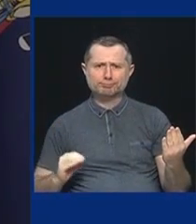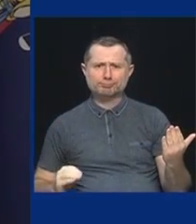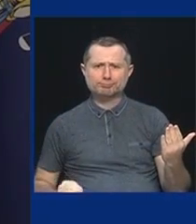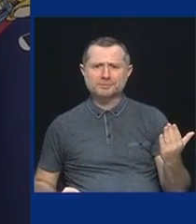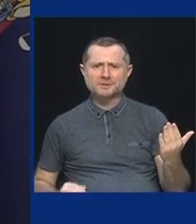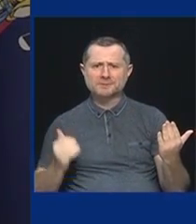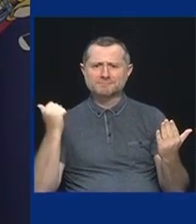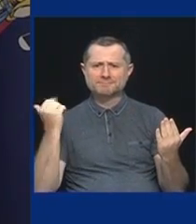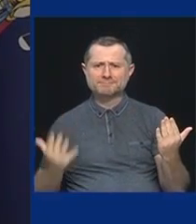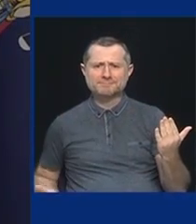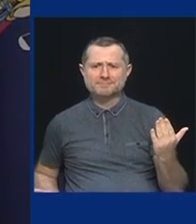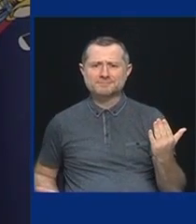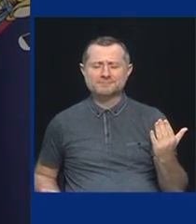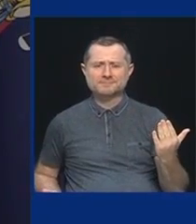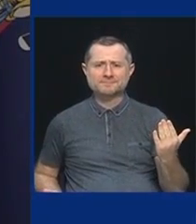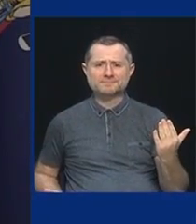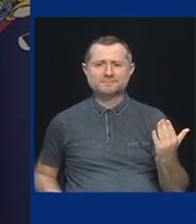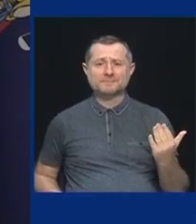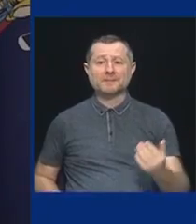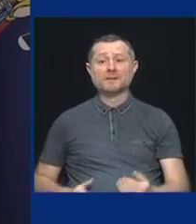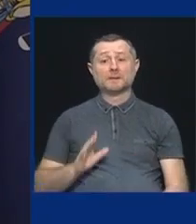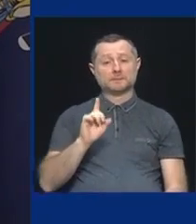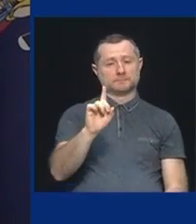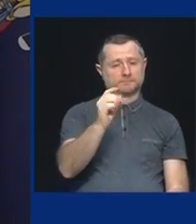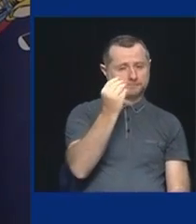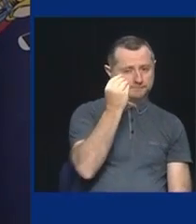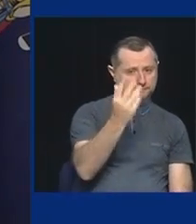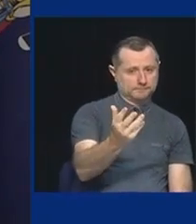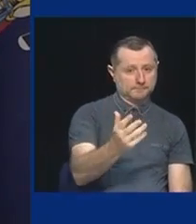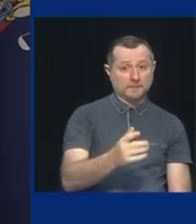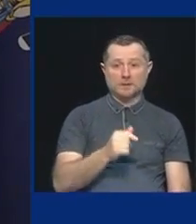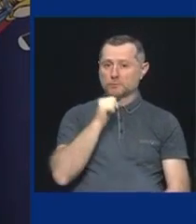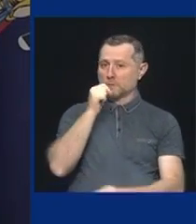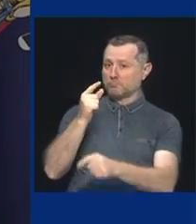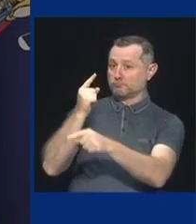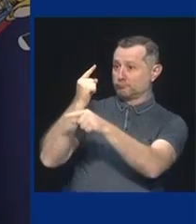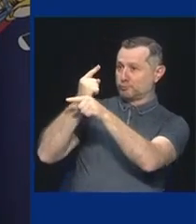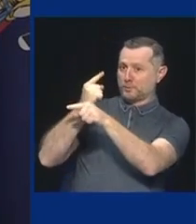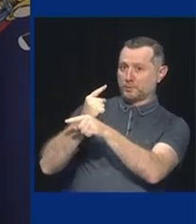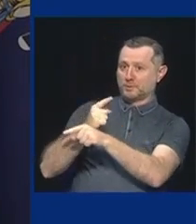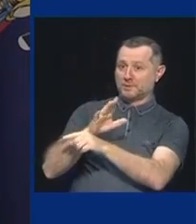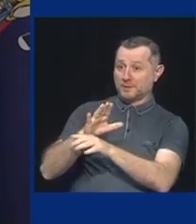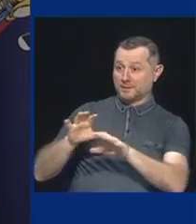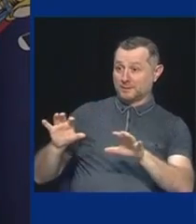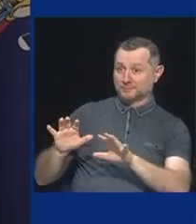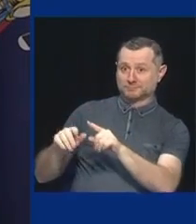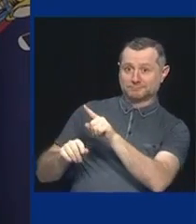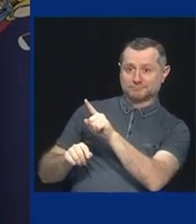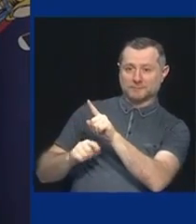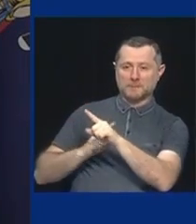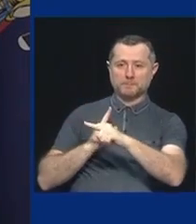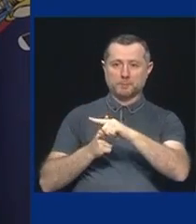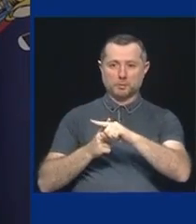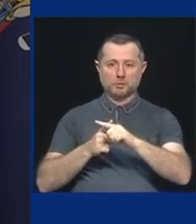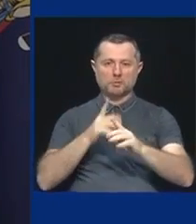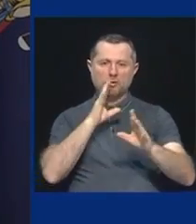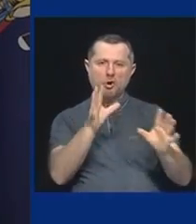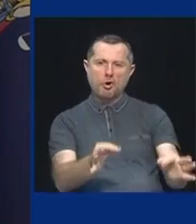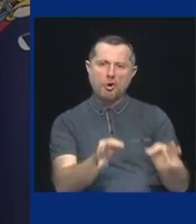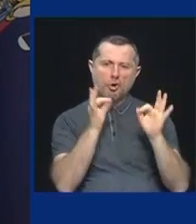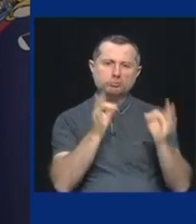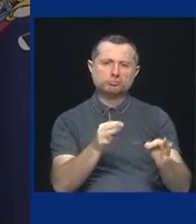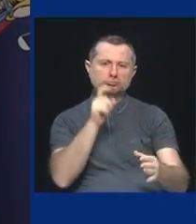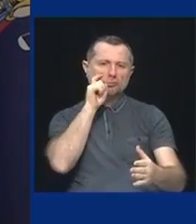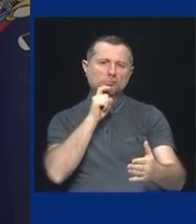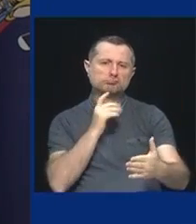difference between alleged improper conduct and concluding sexual